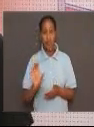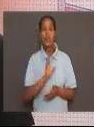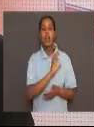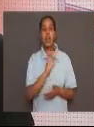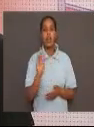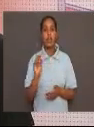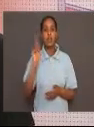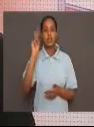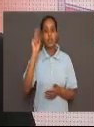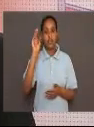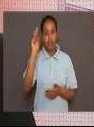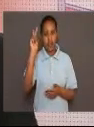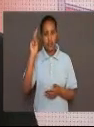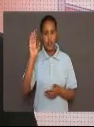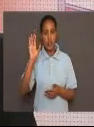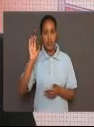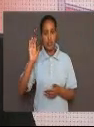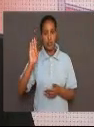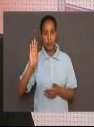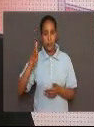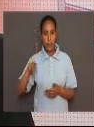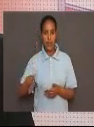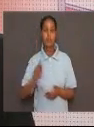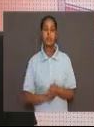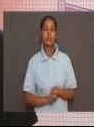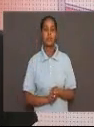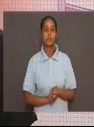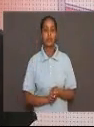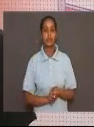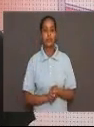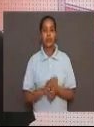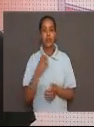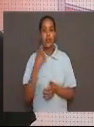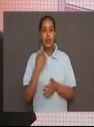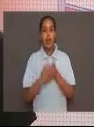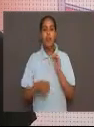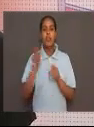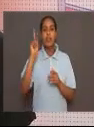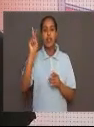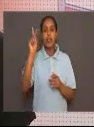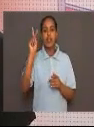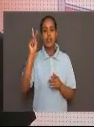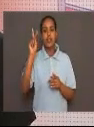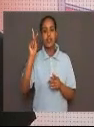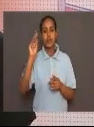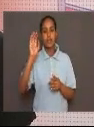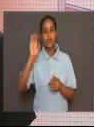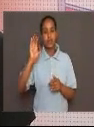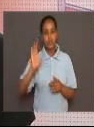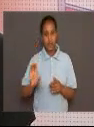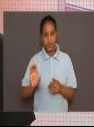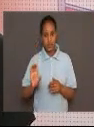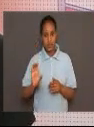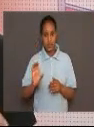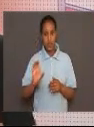and K subscript P. While K subscript C is